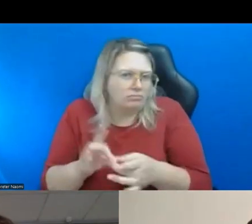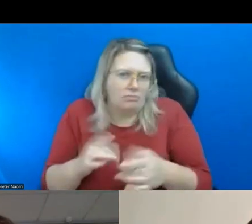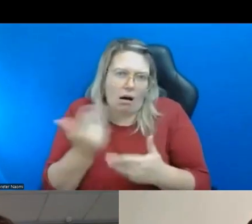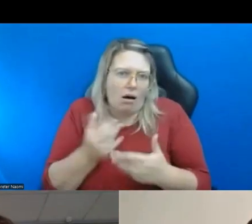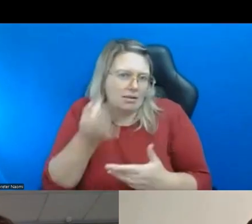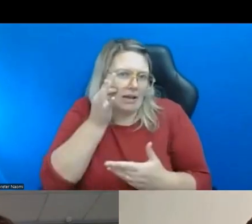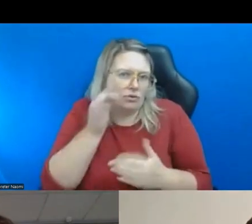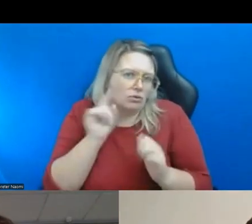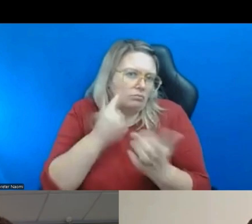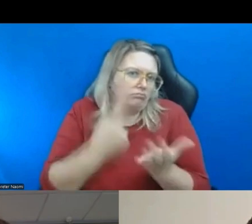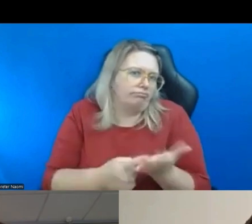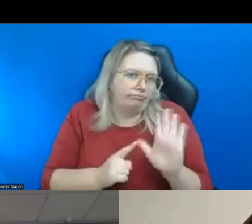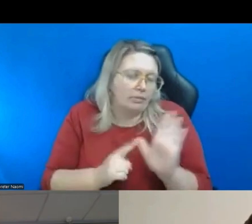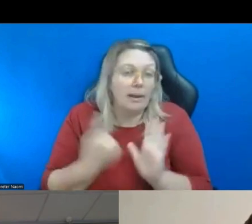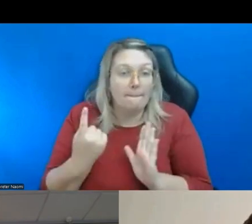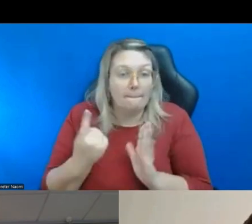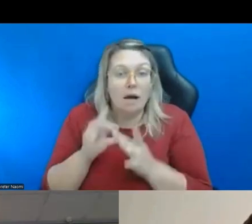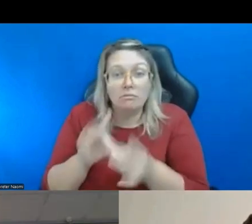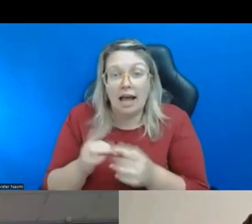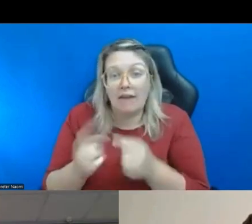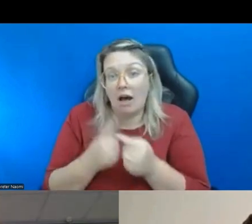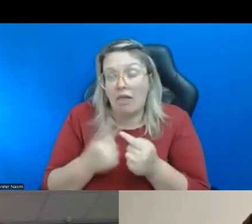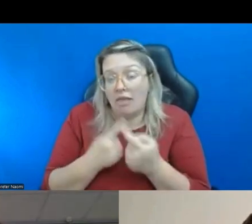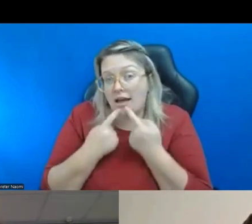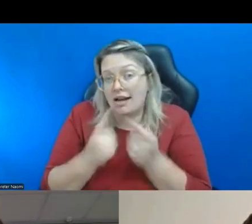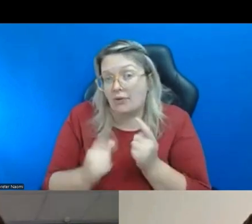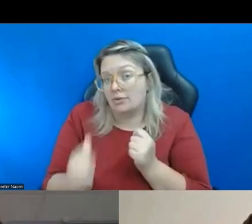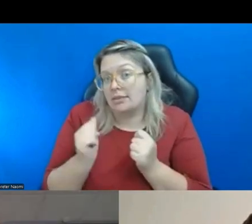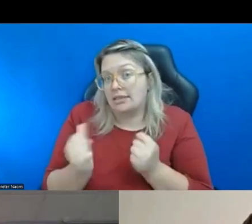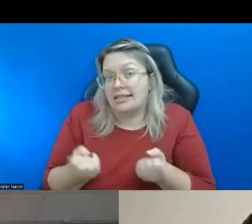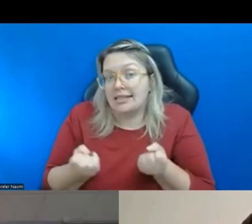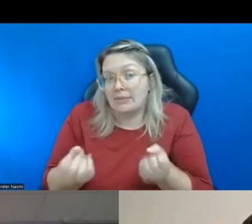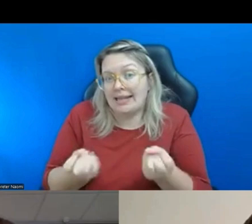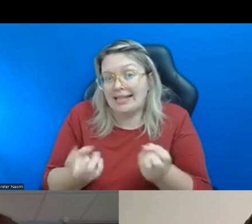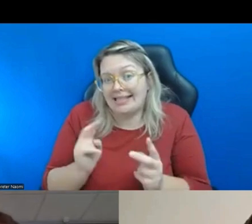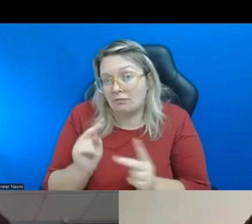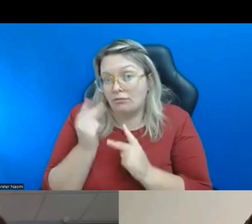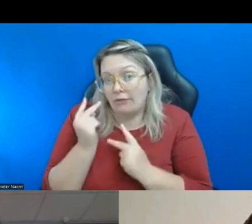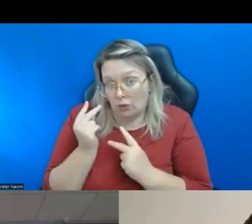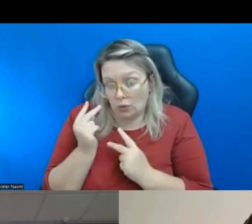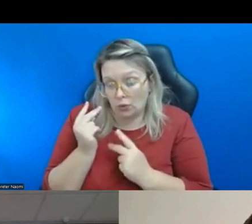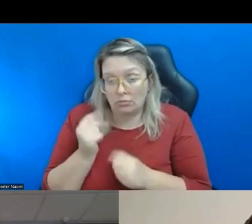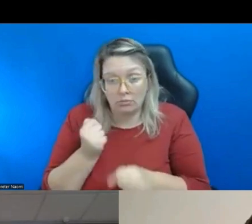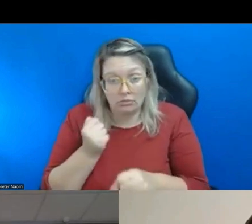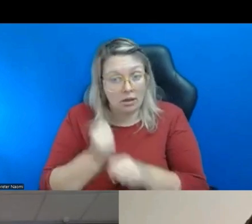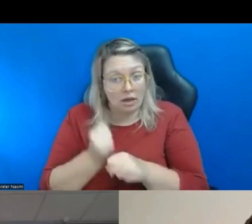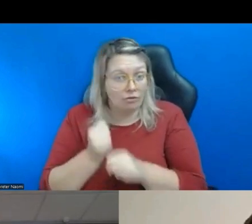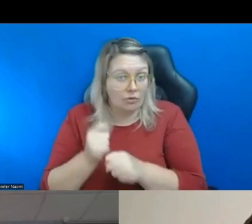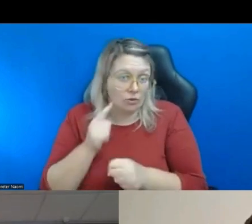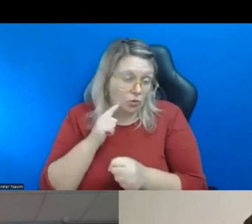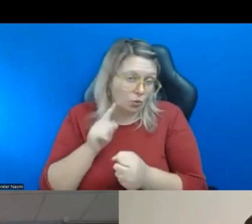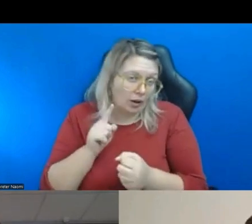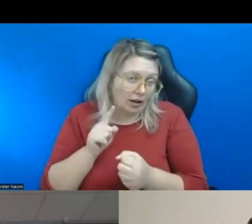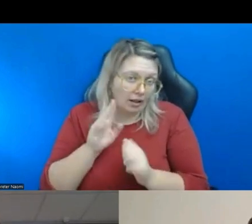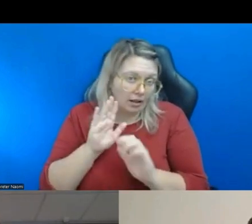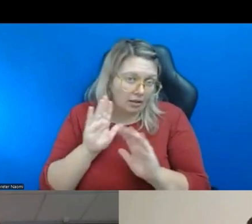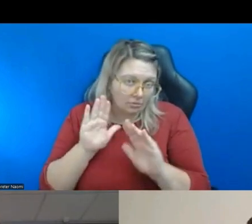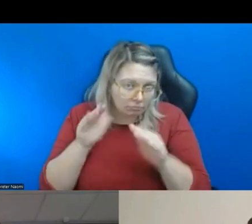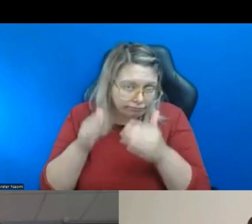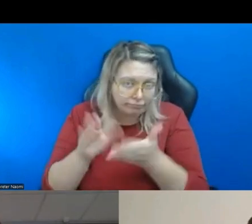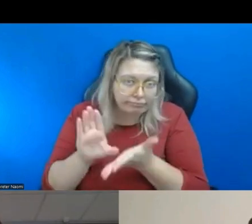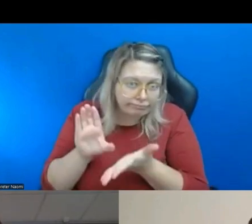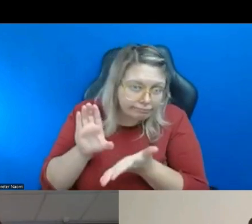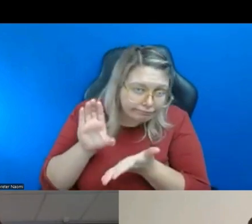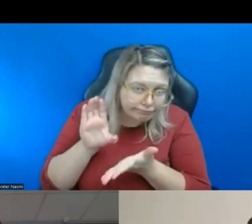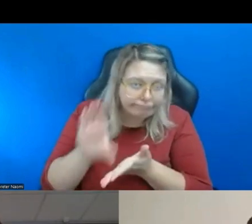of. Do some announcements in the spending review that government has intent to invest in places that have maybe been underserved, not specifically